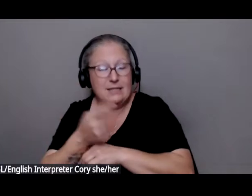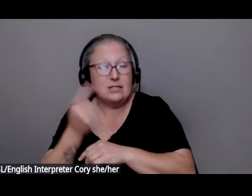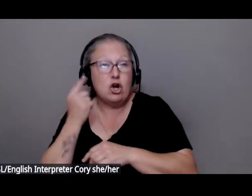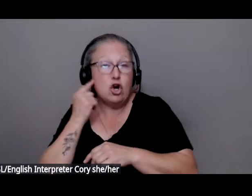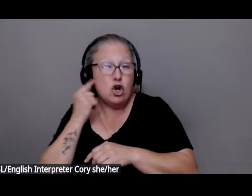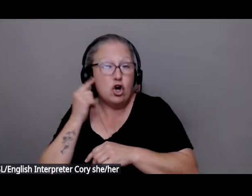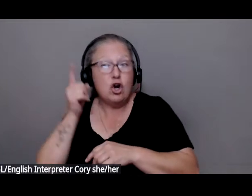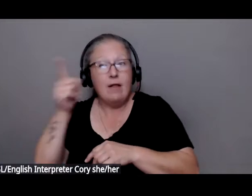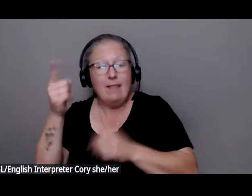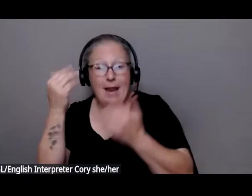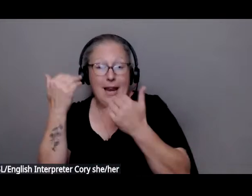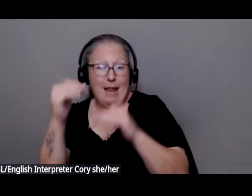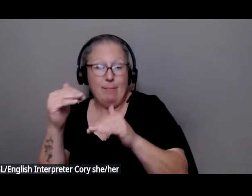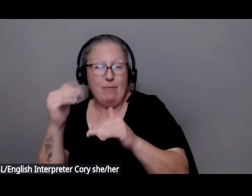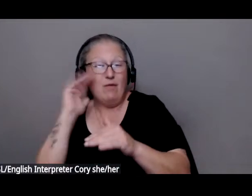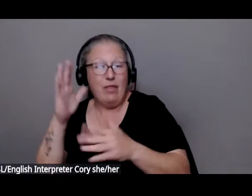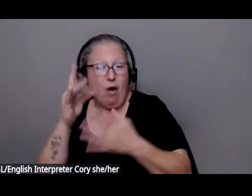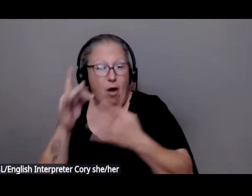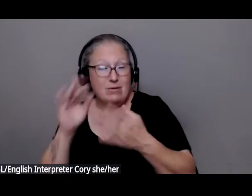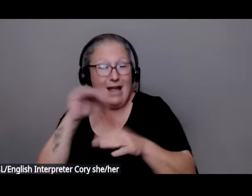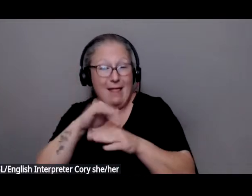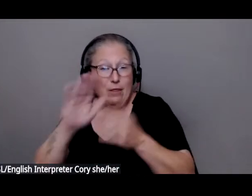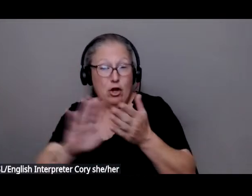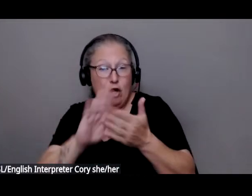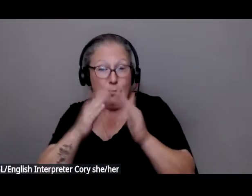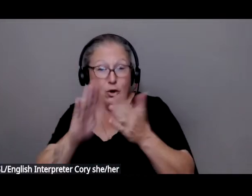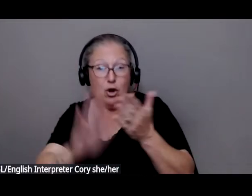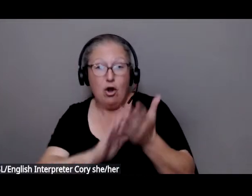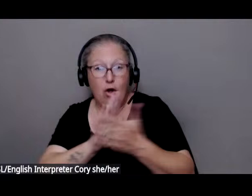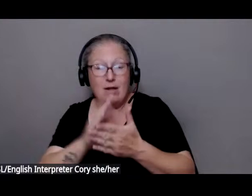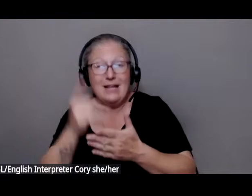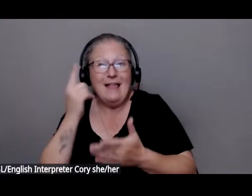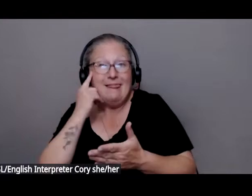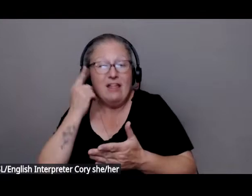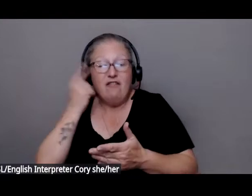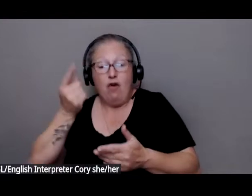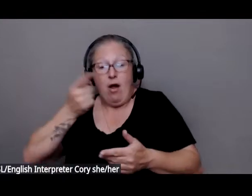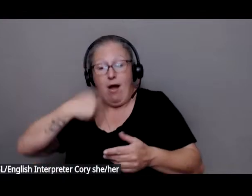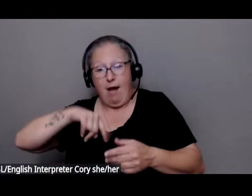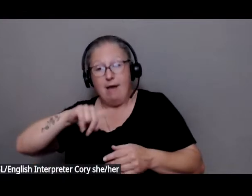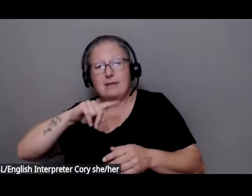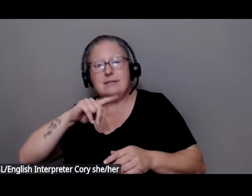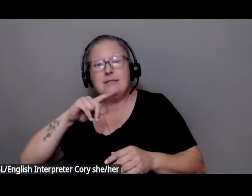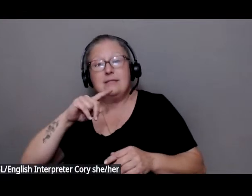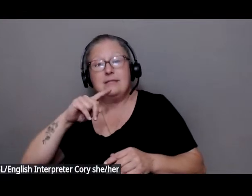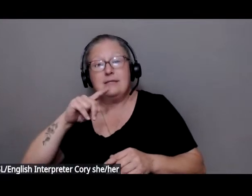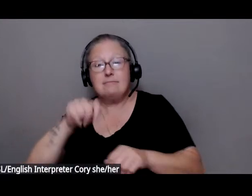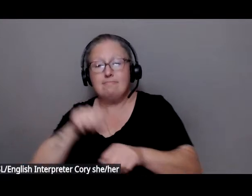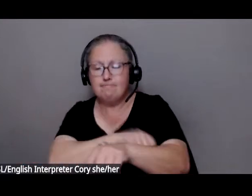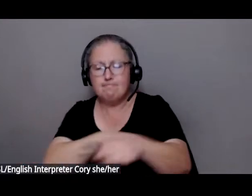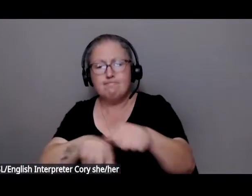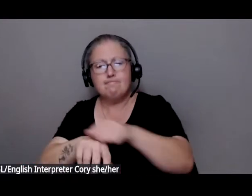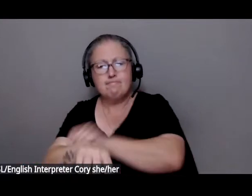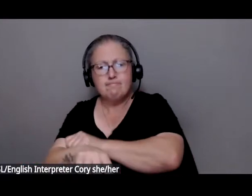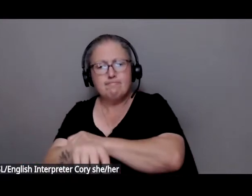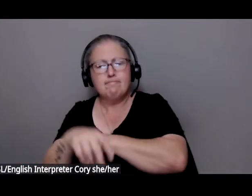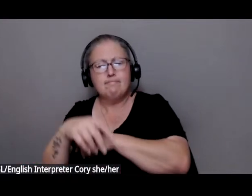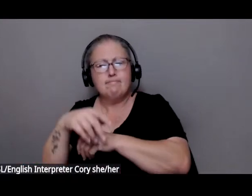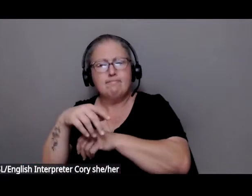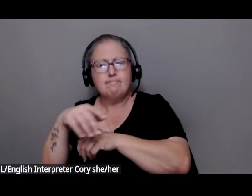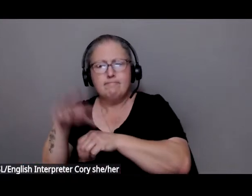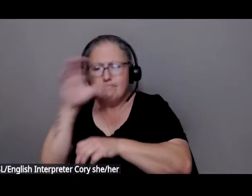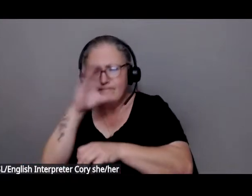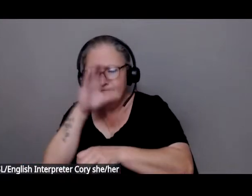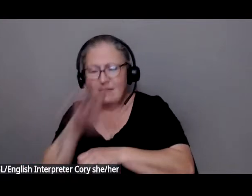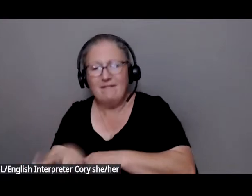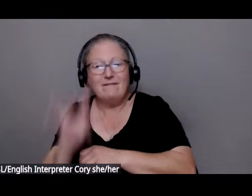limited in their number of options at the community college. So I really do think this is something for us to roll up our sleeves and lean in on and find the faculty to hire